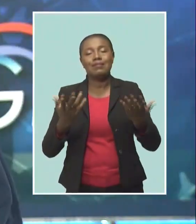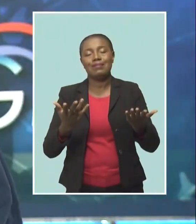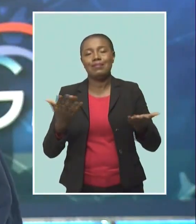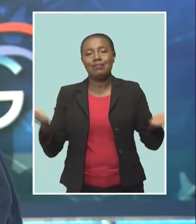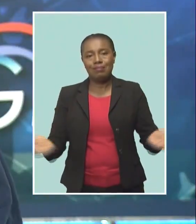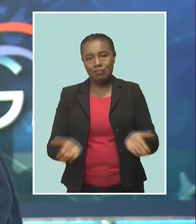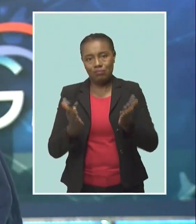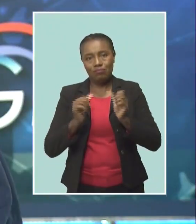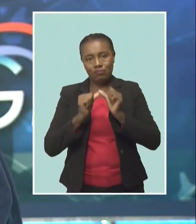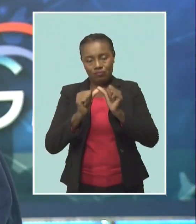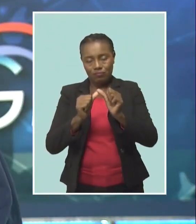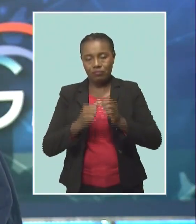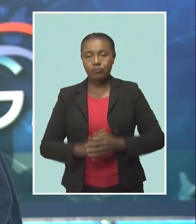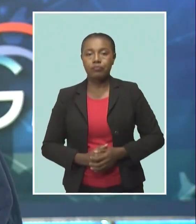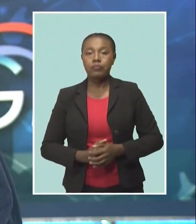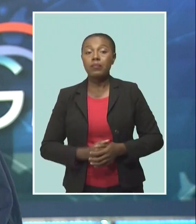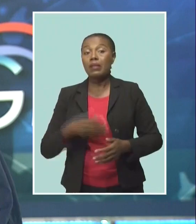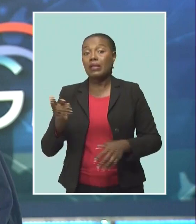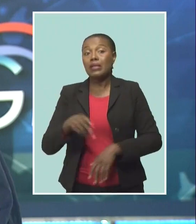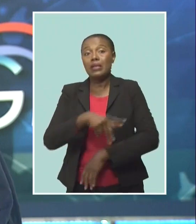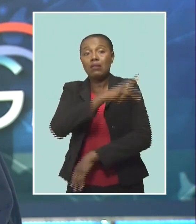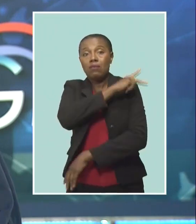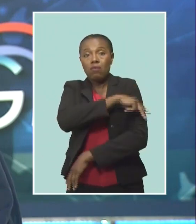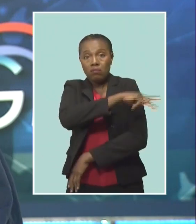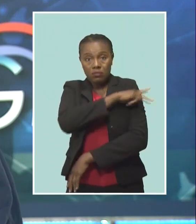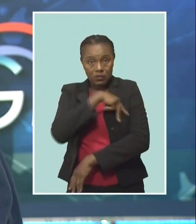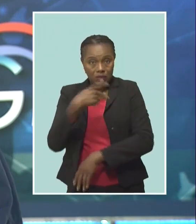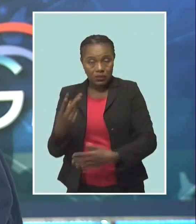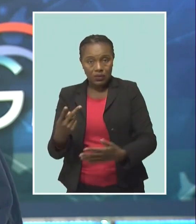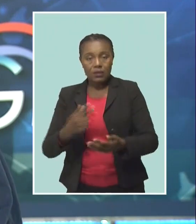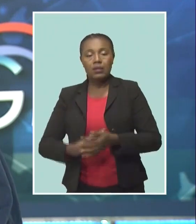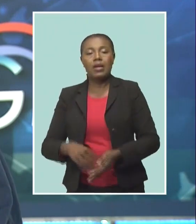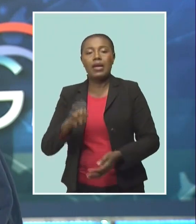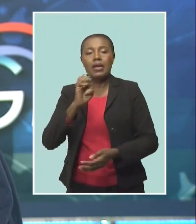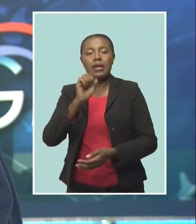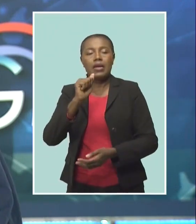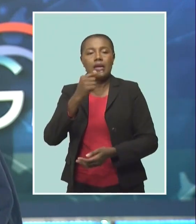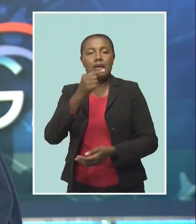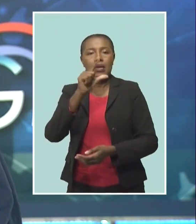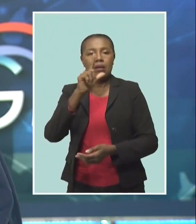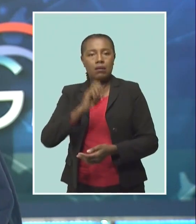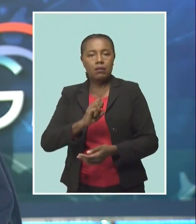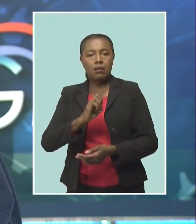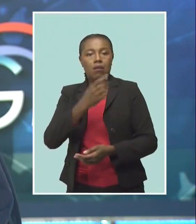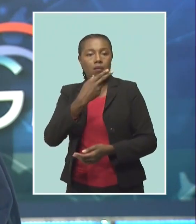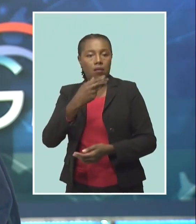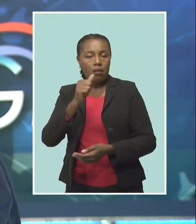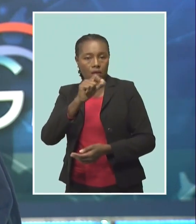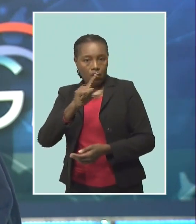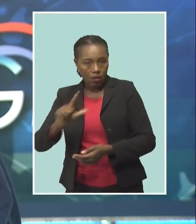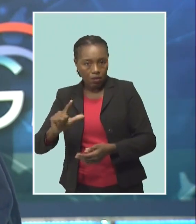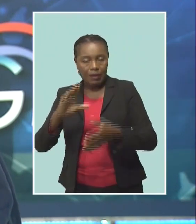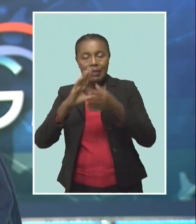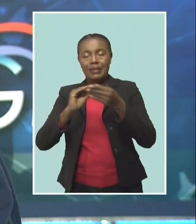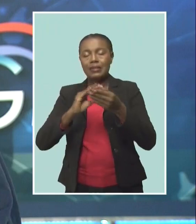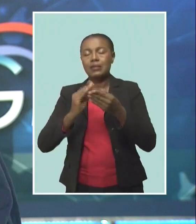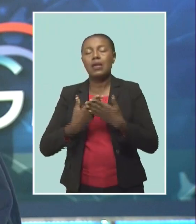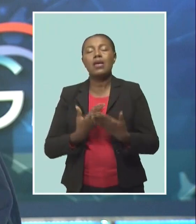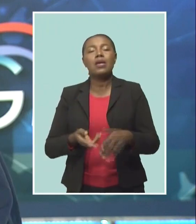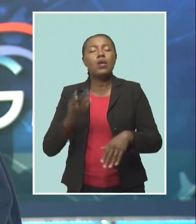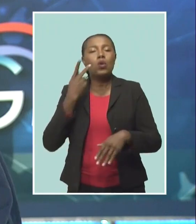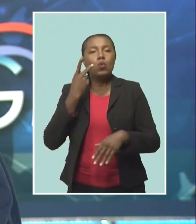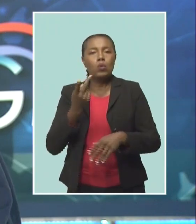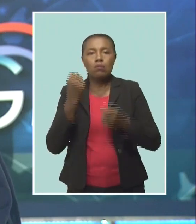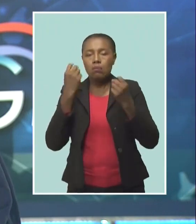And pharmacist at Eagle Hall Pharmacy, Derek Catlin, says he has noticed an increase in customers seeking